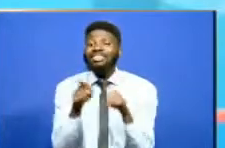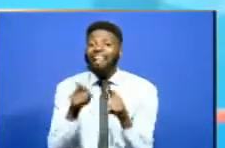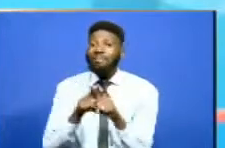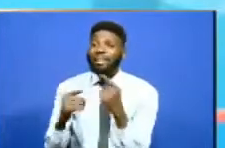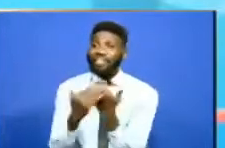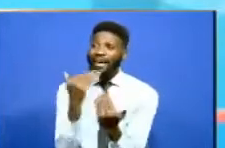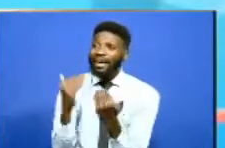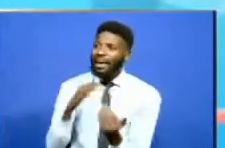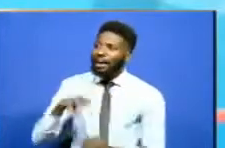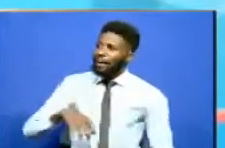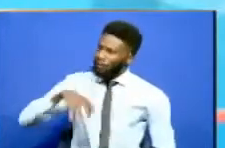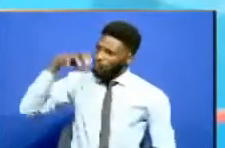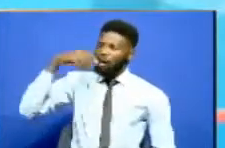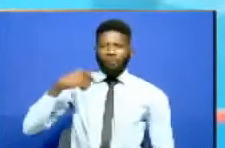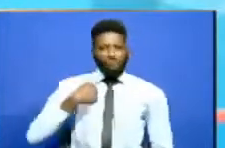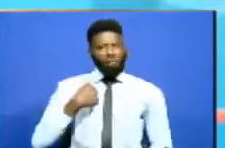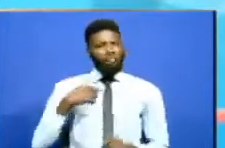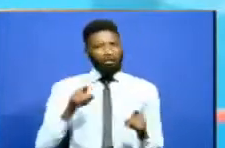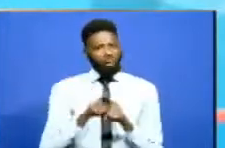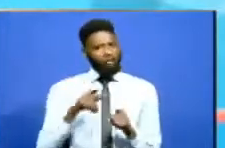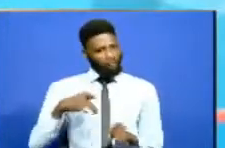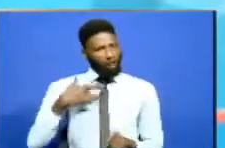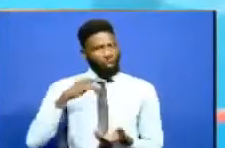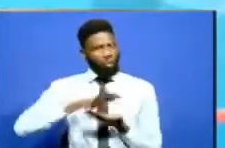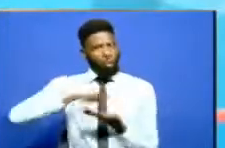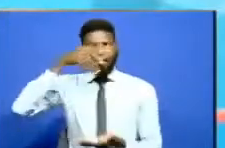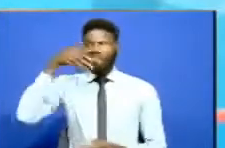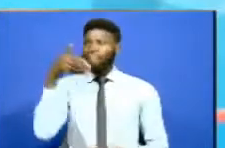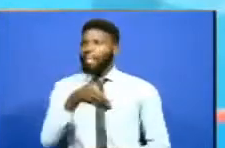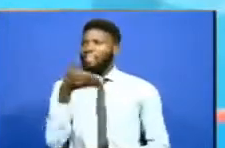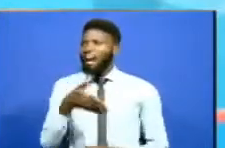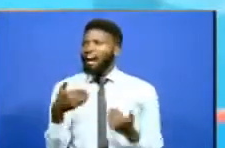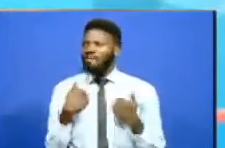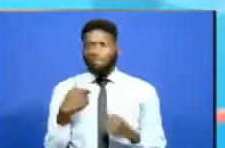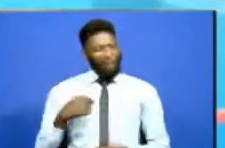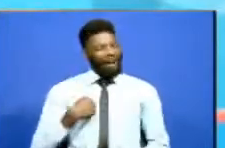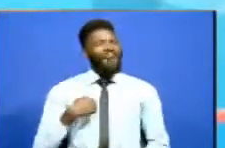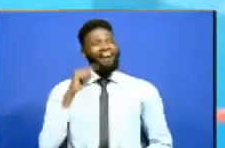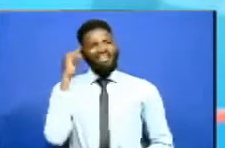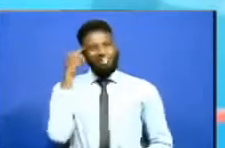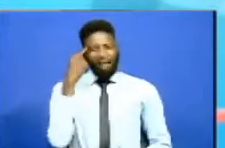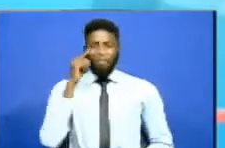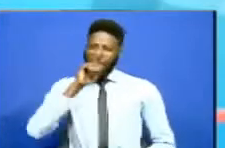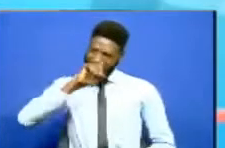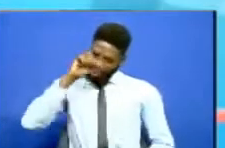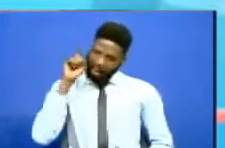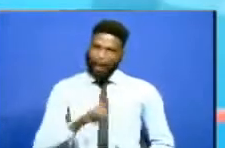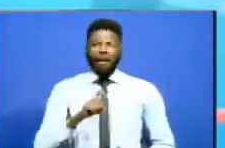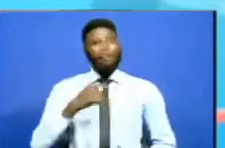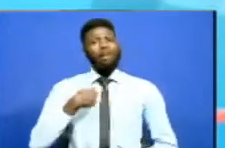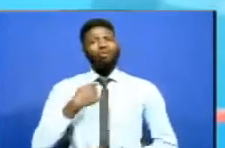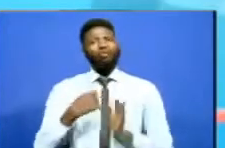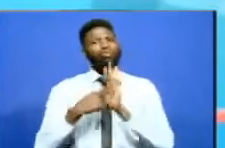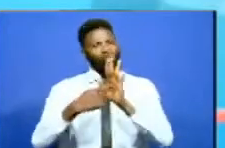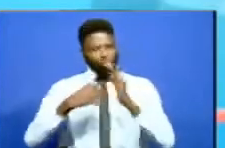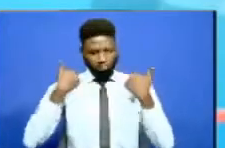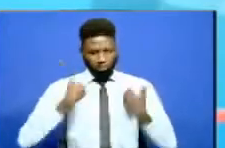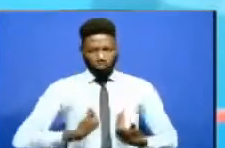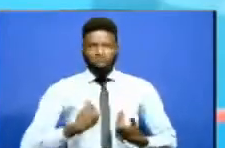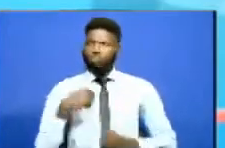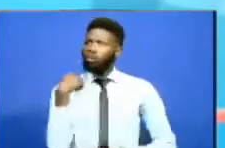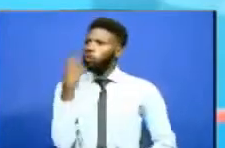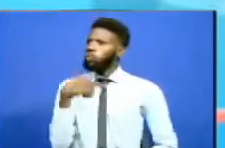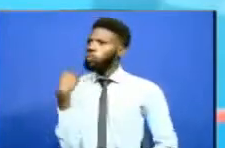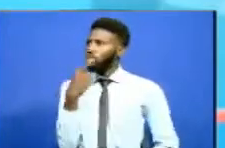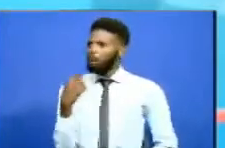I glory in that because I think it is a matter of acting really who I am. So what I want